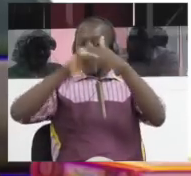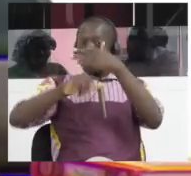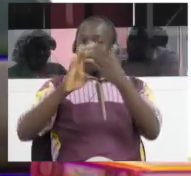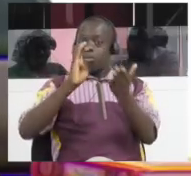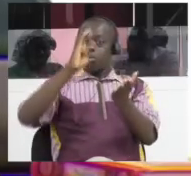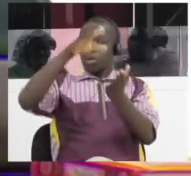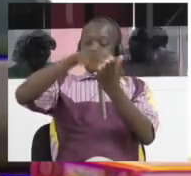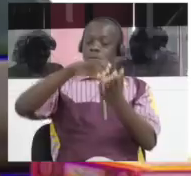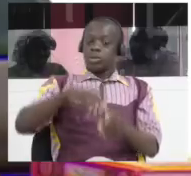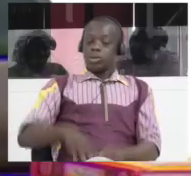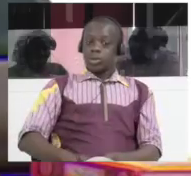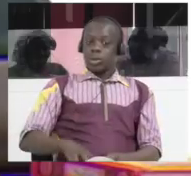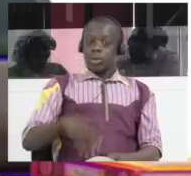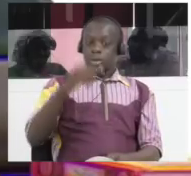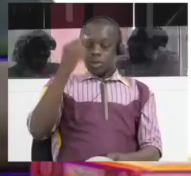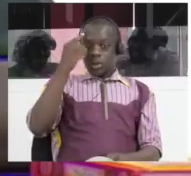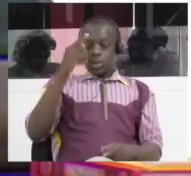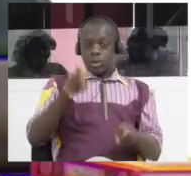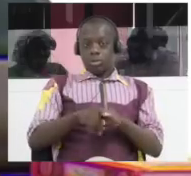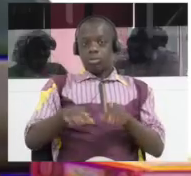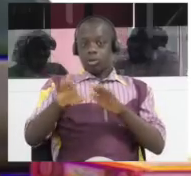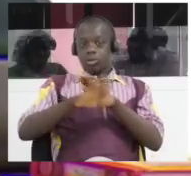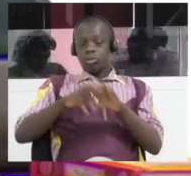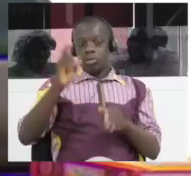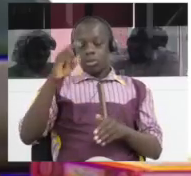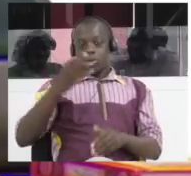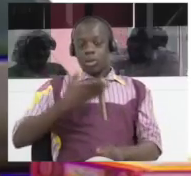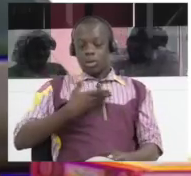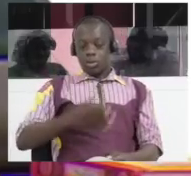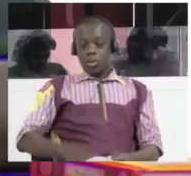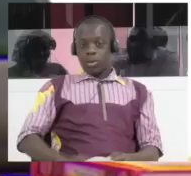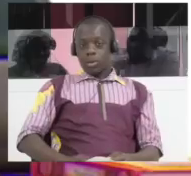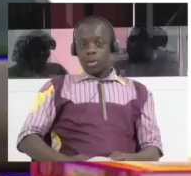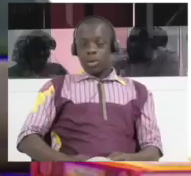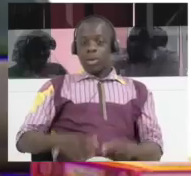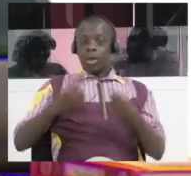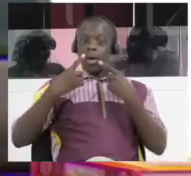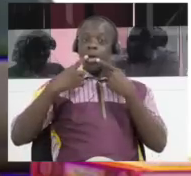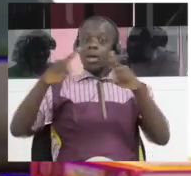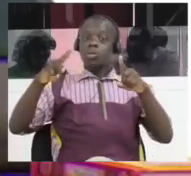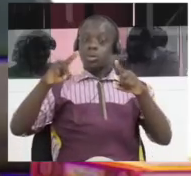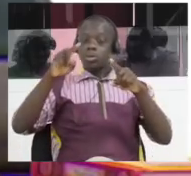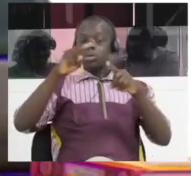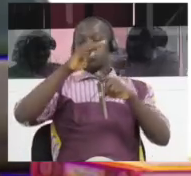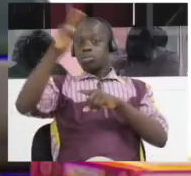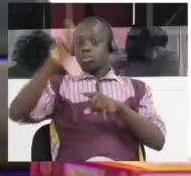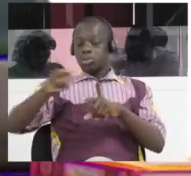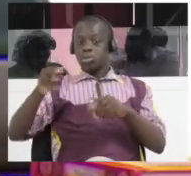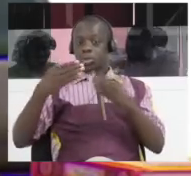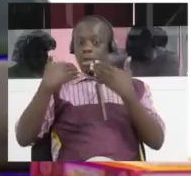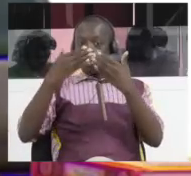Banjul, we thought that as a minimum, there should have been some announcement to the